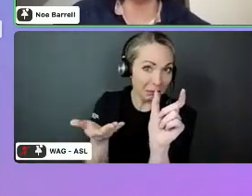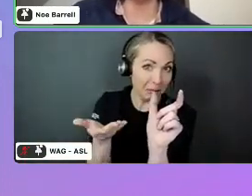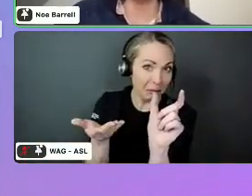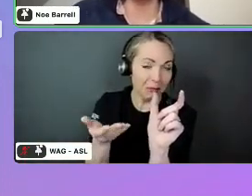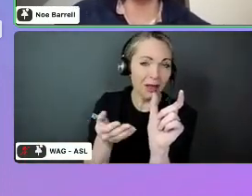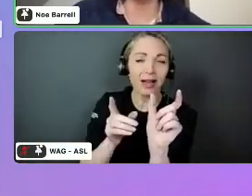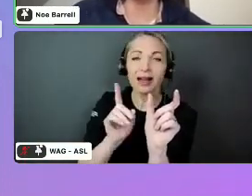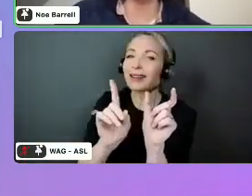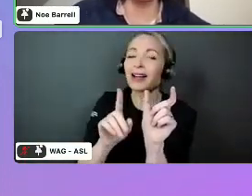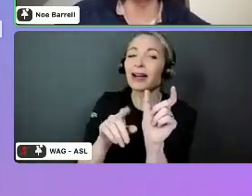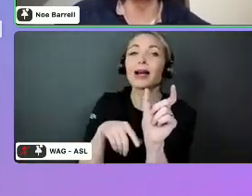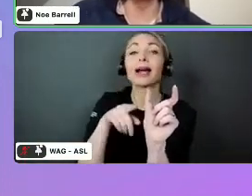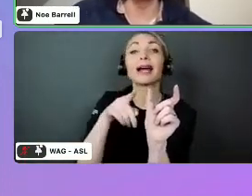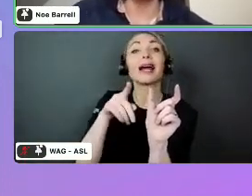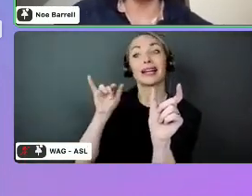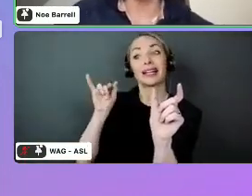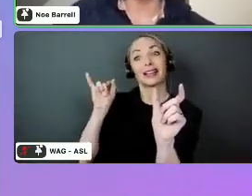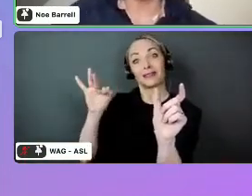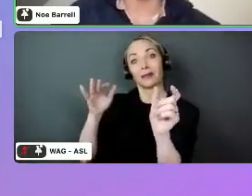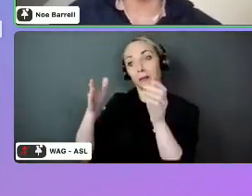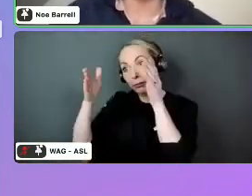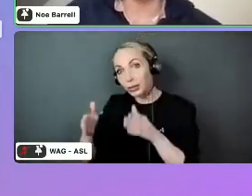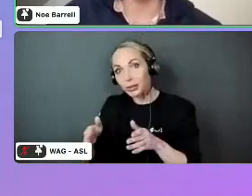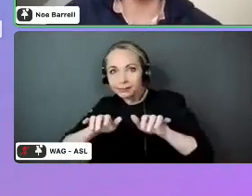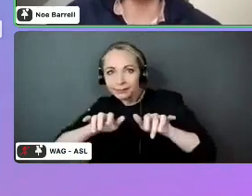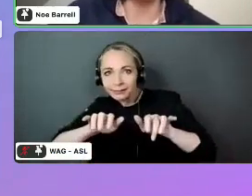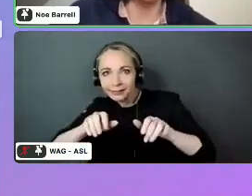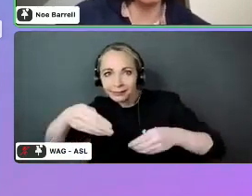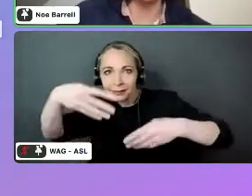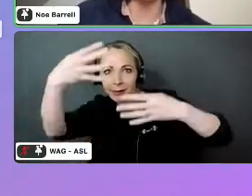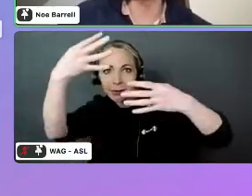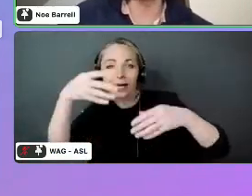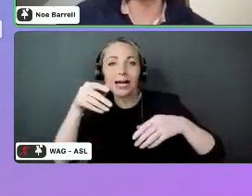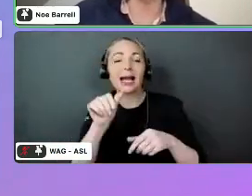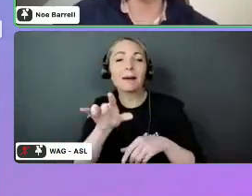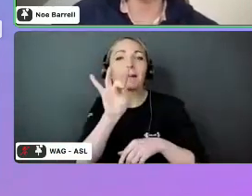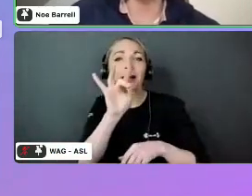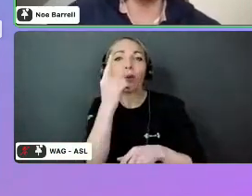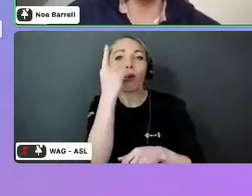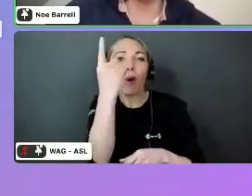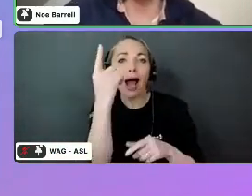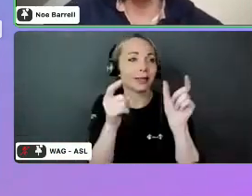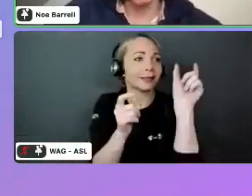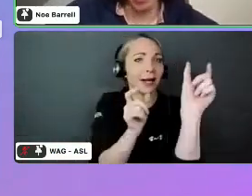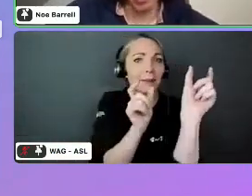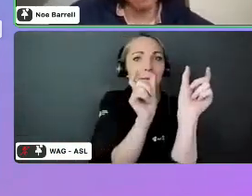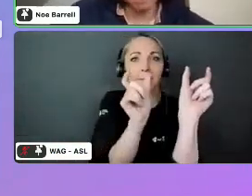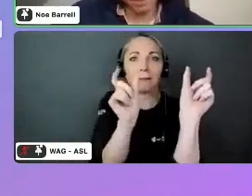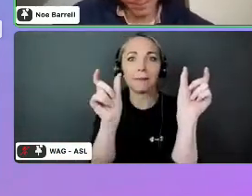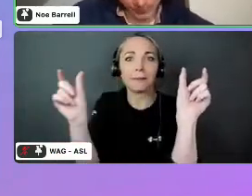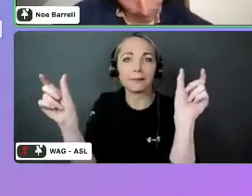can be selected at any given time, and the focus changes based on which one you select,